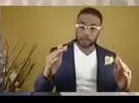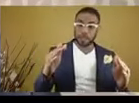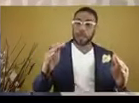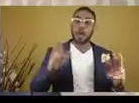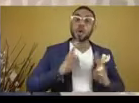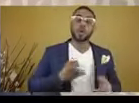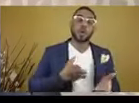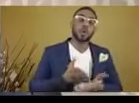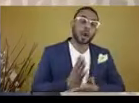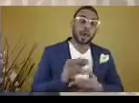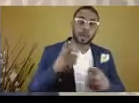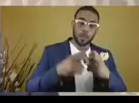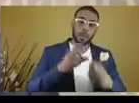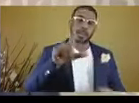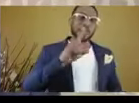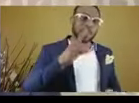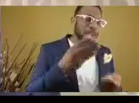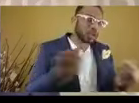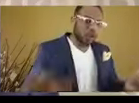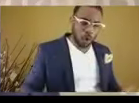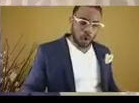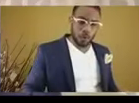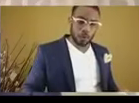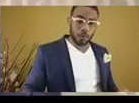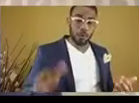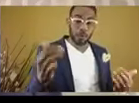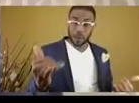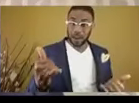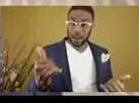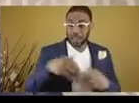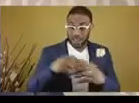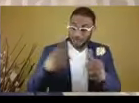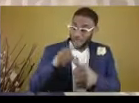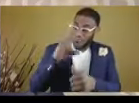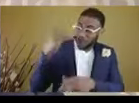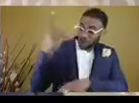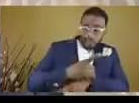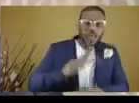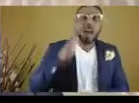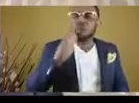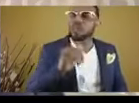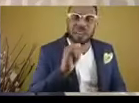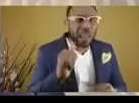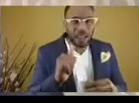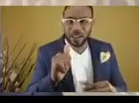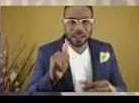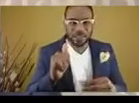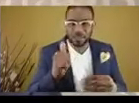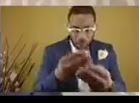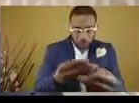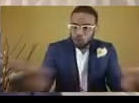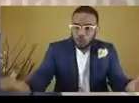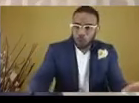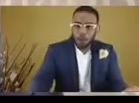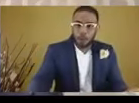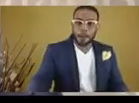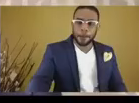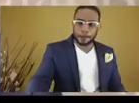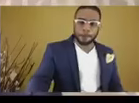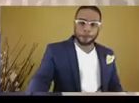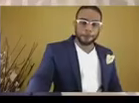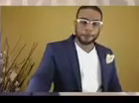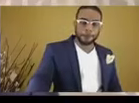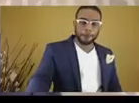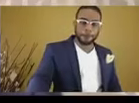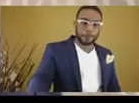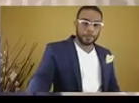right and a problem that needs to be solved right now in the first 100 days, it will not go solved. We know even in Washington,